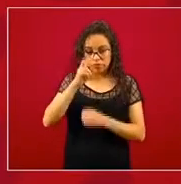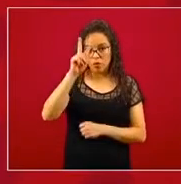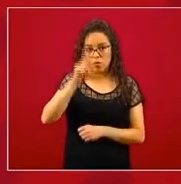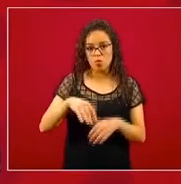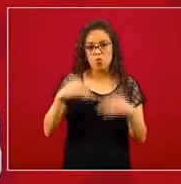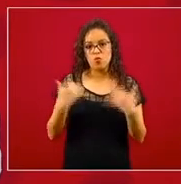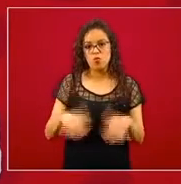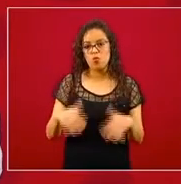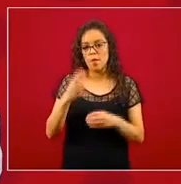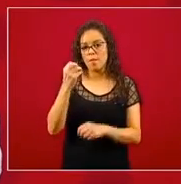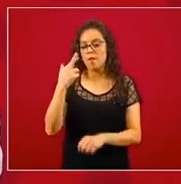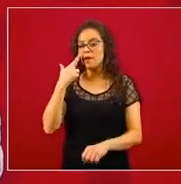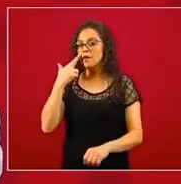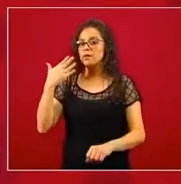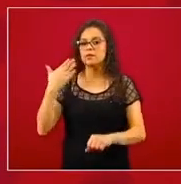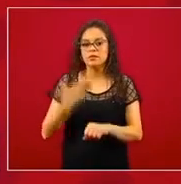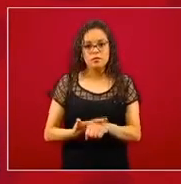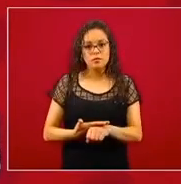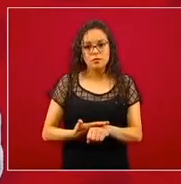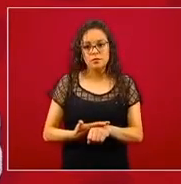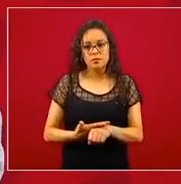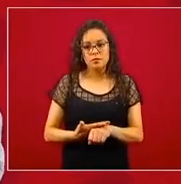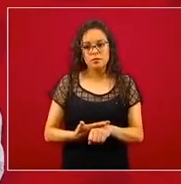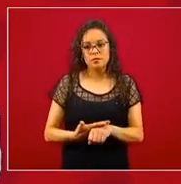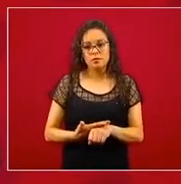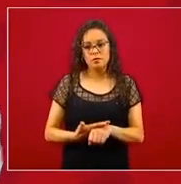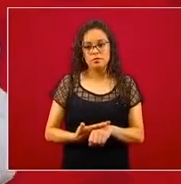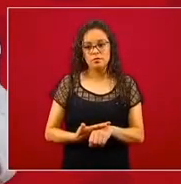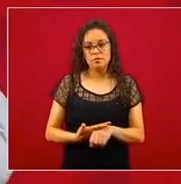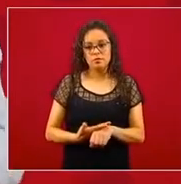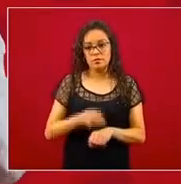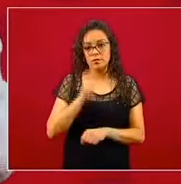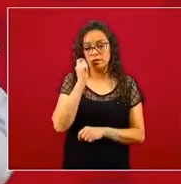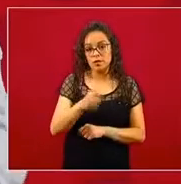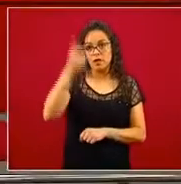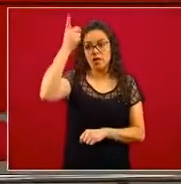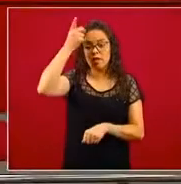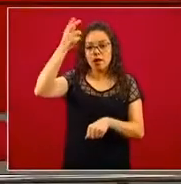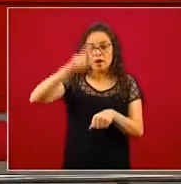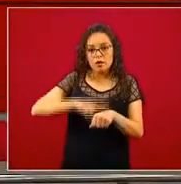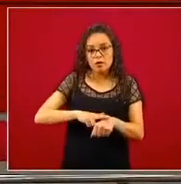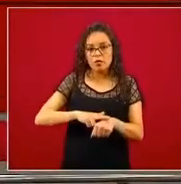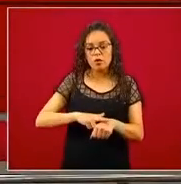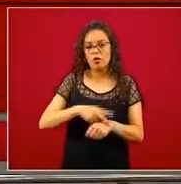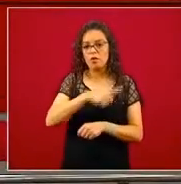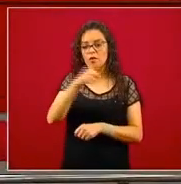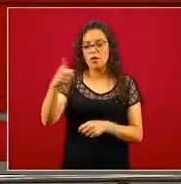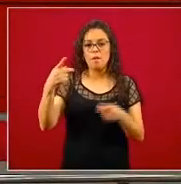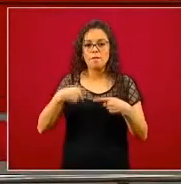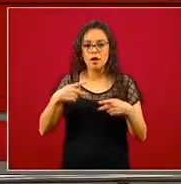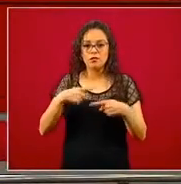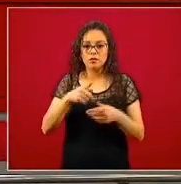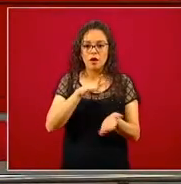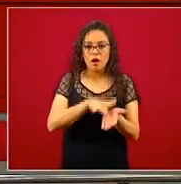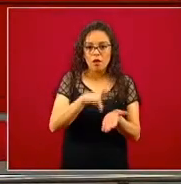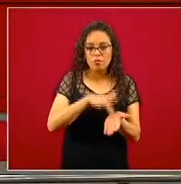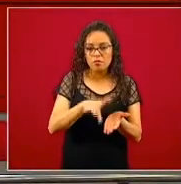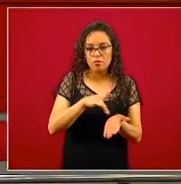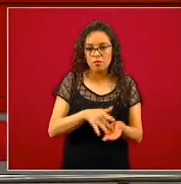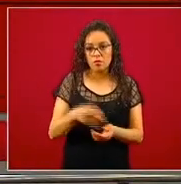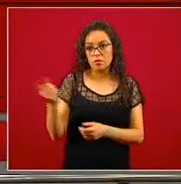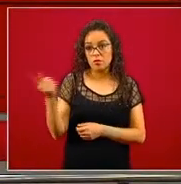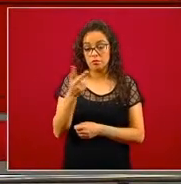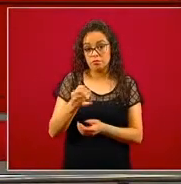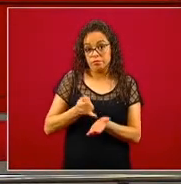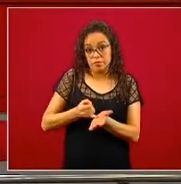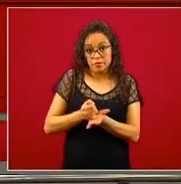can have them now. Let me take this question about MX for me